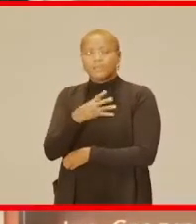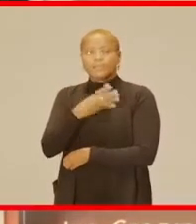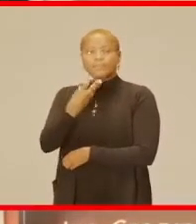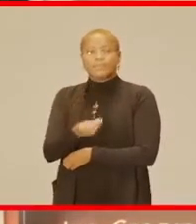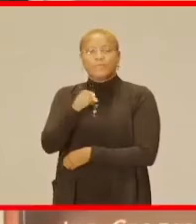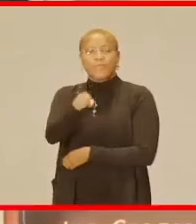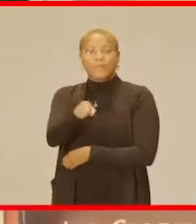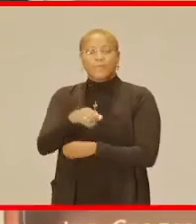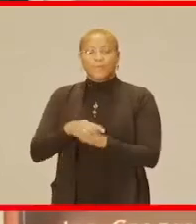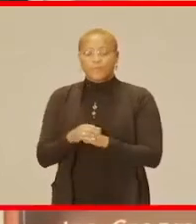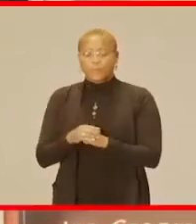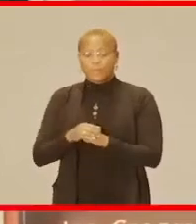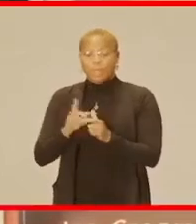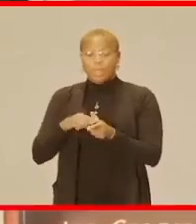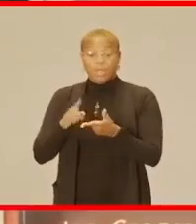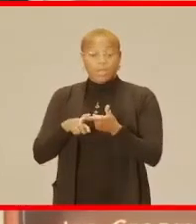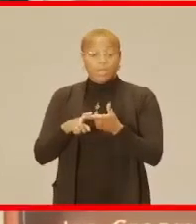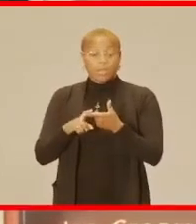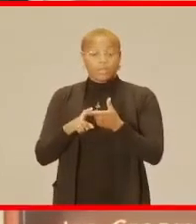And therefore,